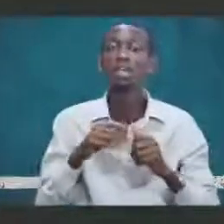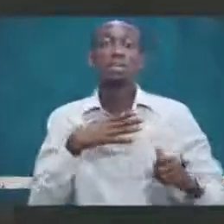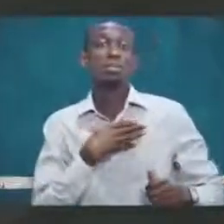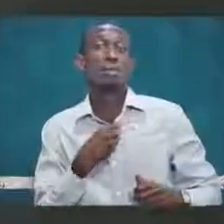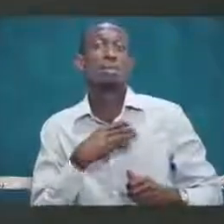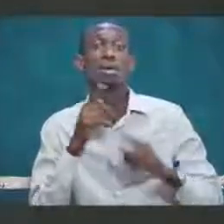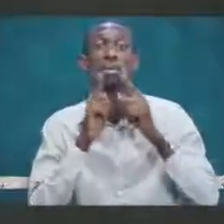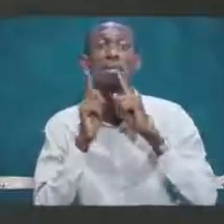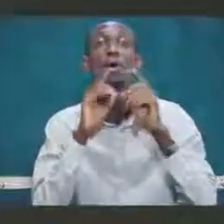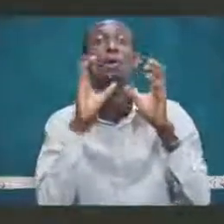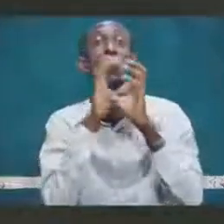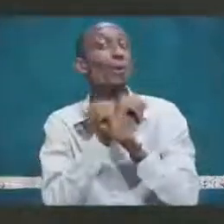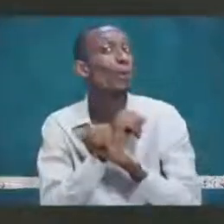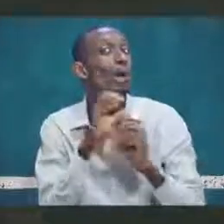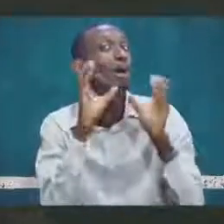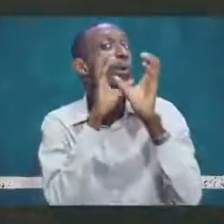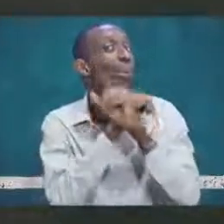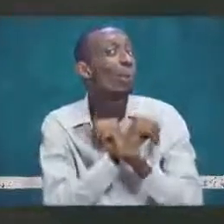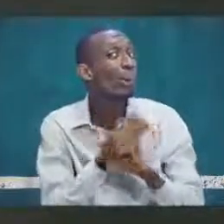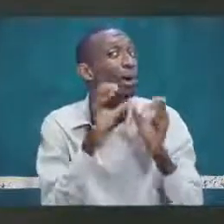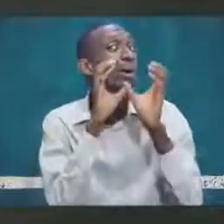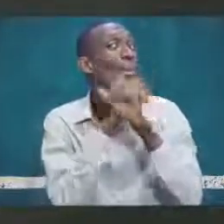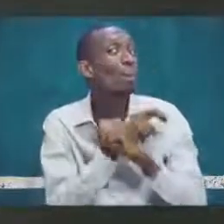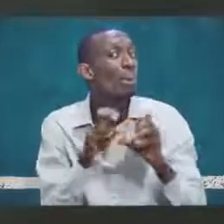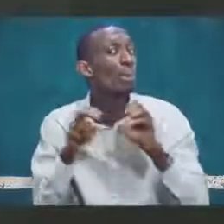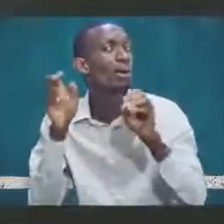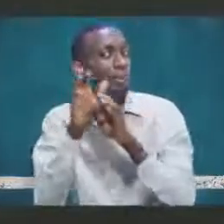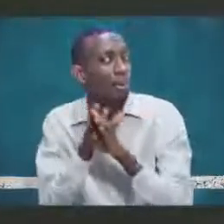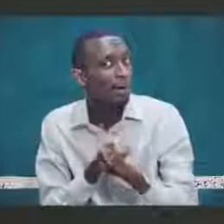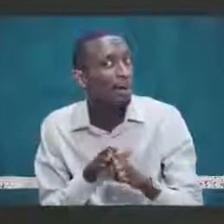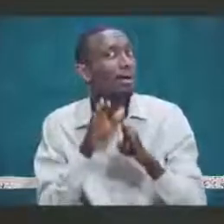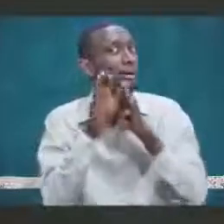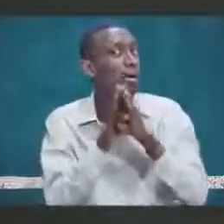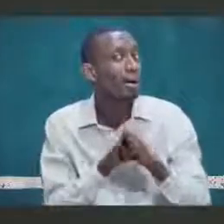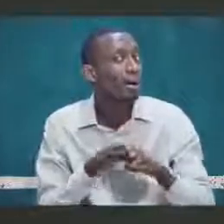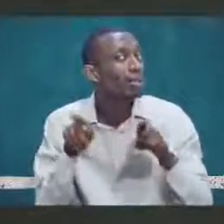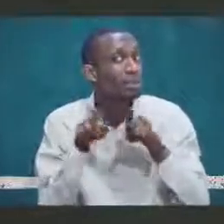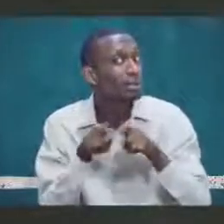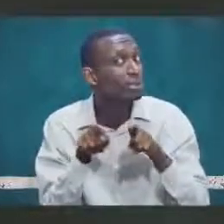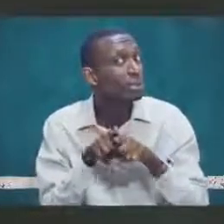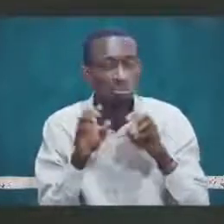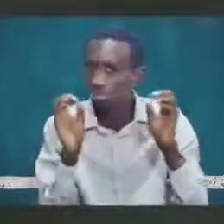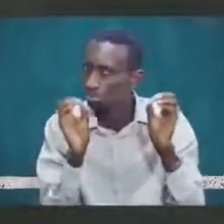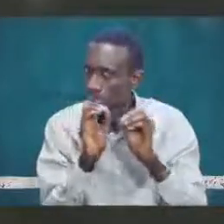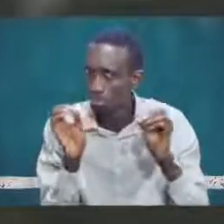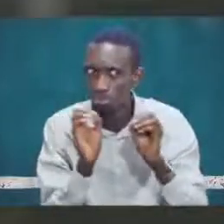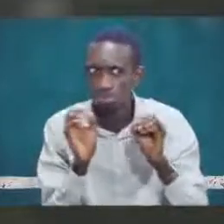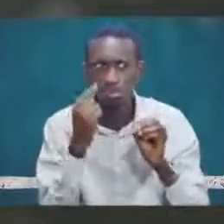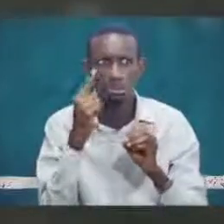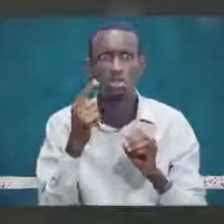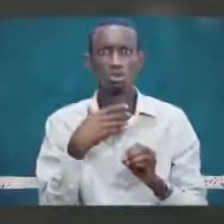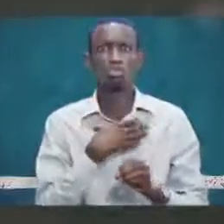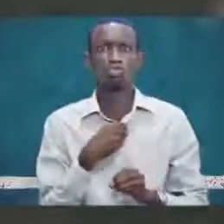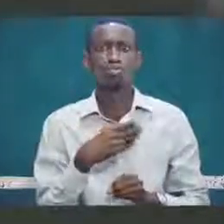slowly. Just have a look at it. It is not the same way it was even before. You'll see the yellow color